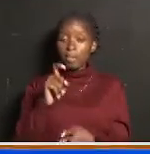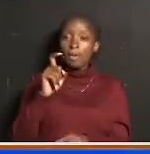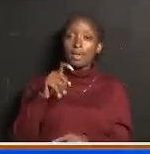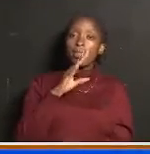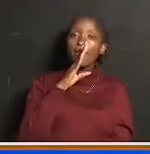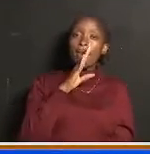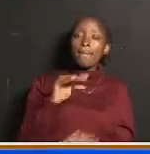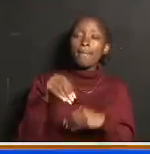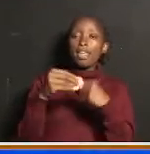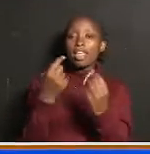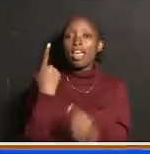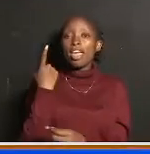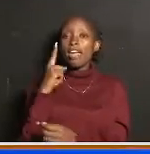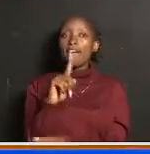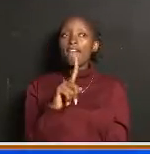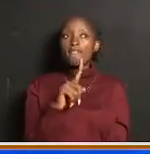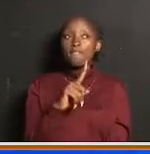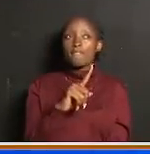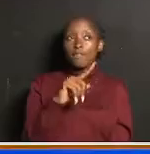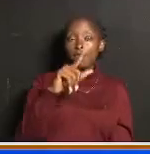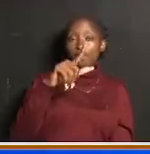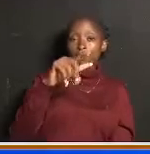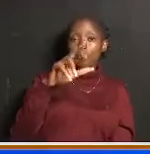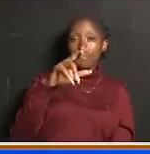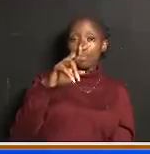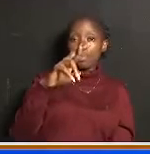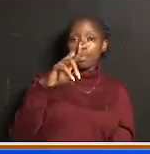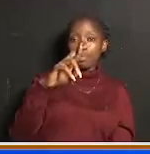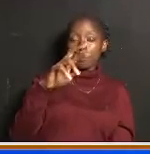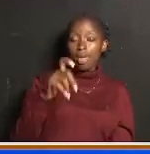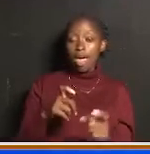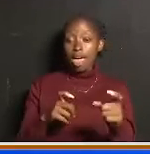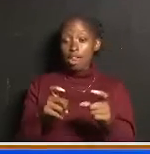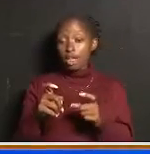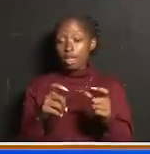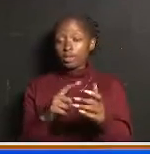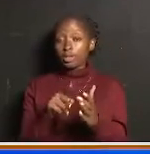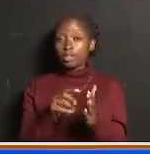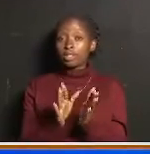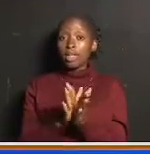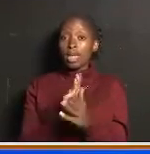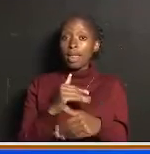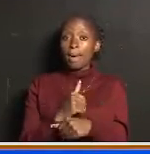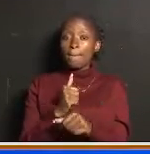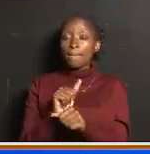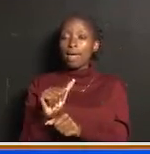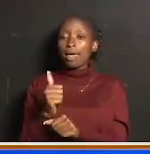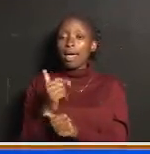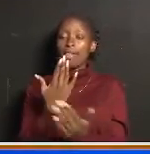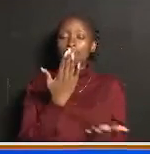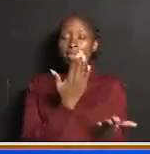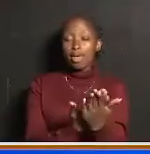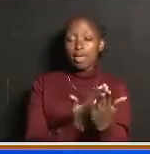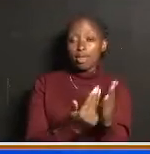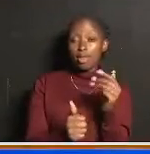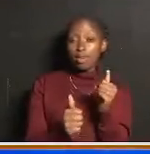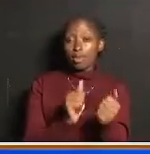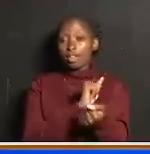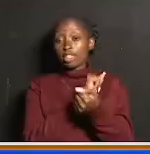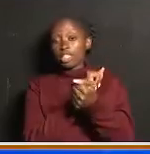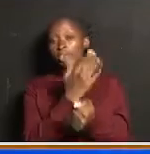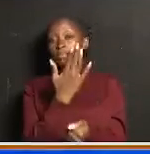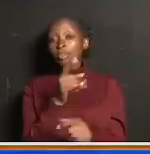on regulation of religious activities in the country and make any other recommendations that will prevent